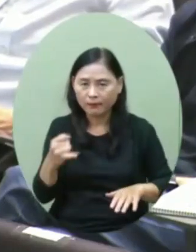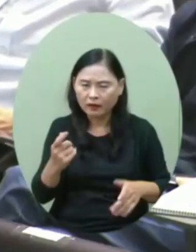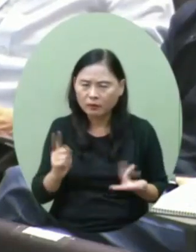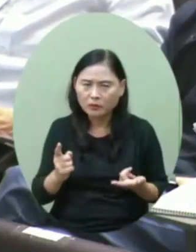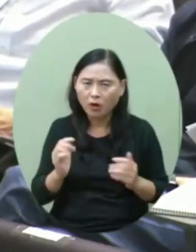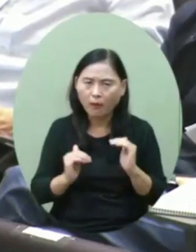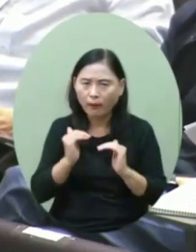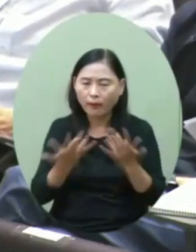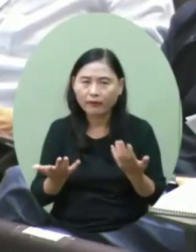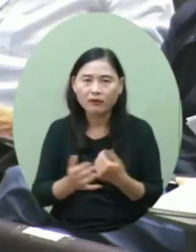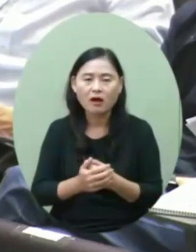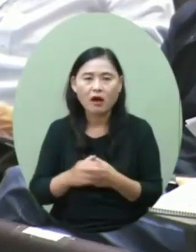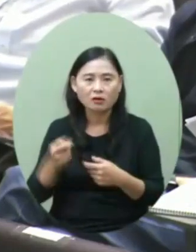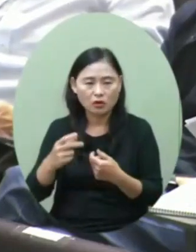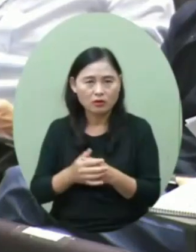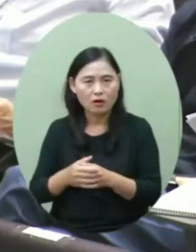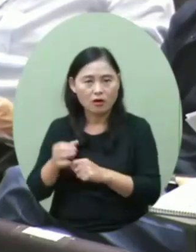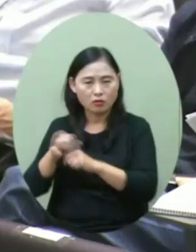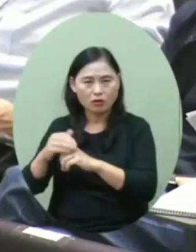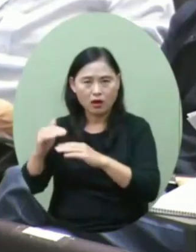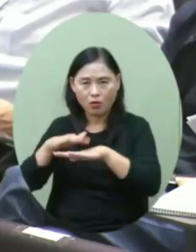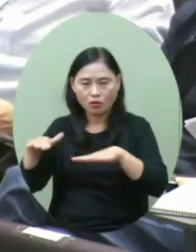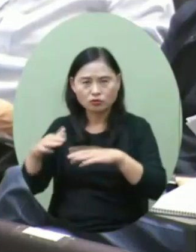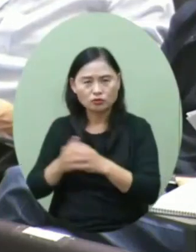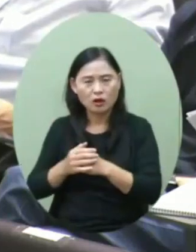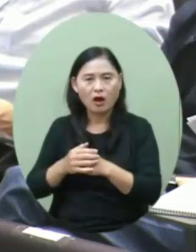redress if where is the redress mechanism if